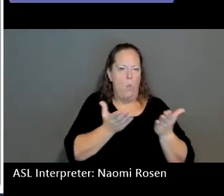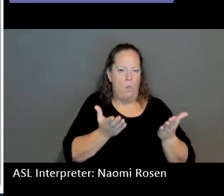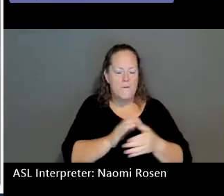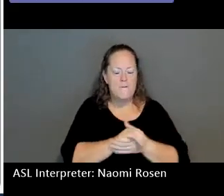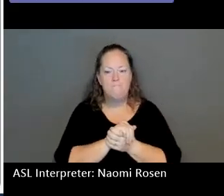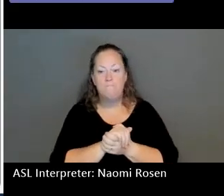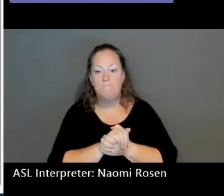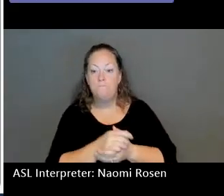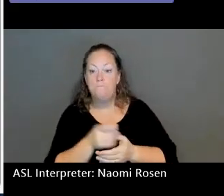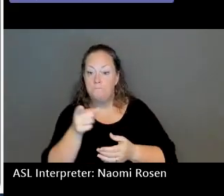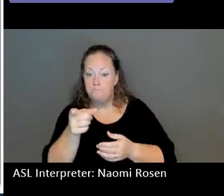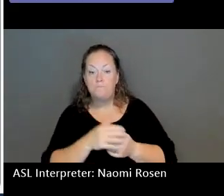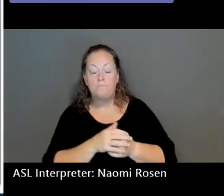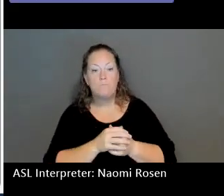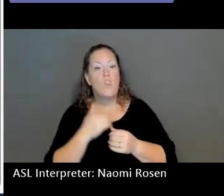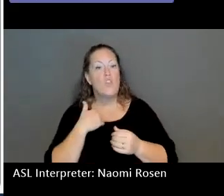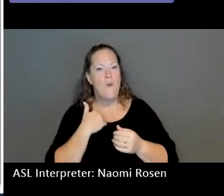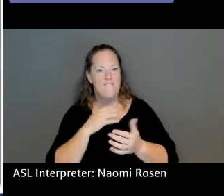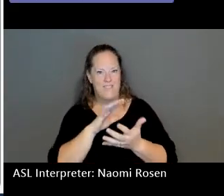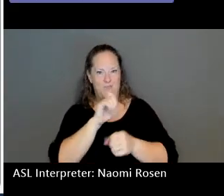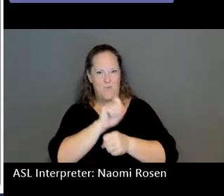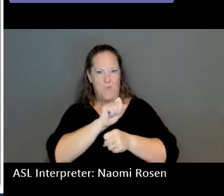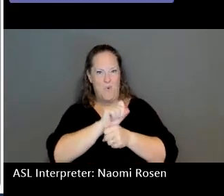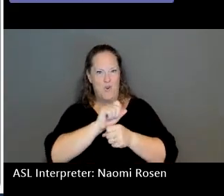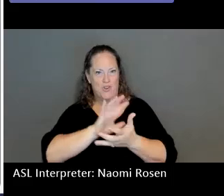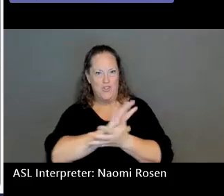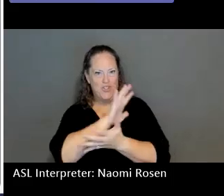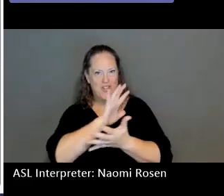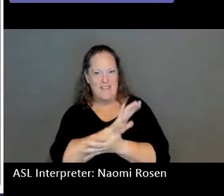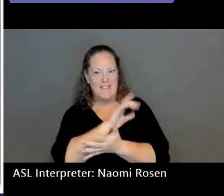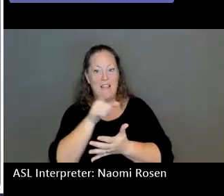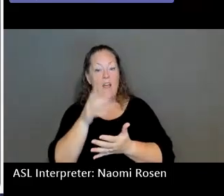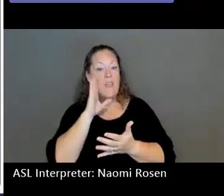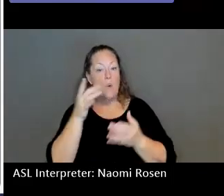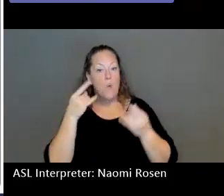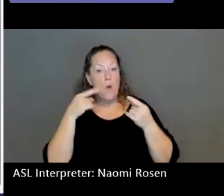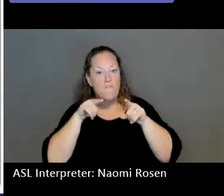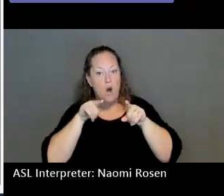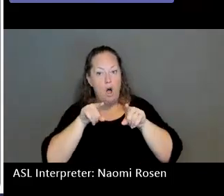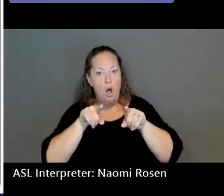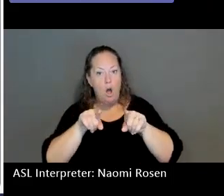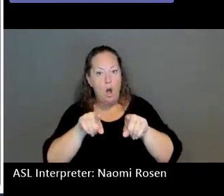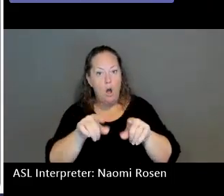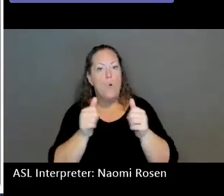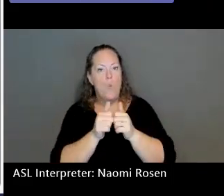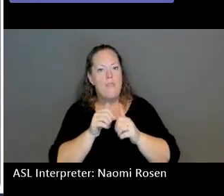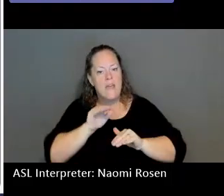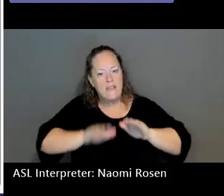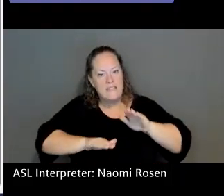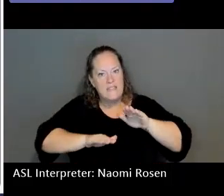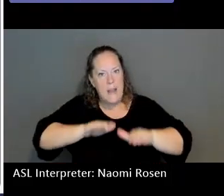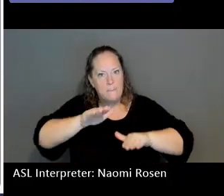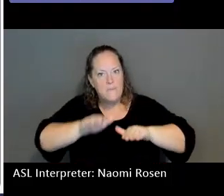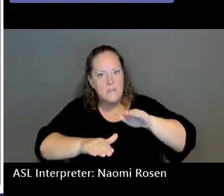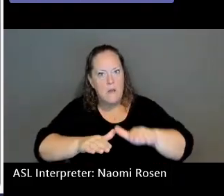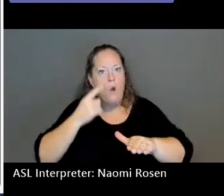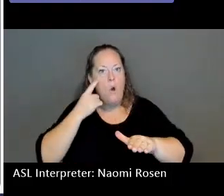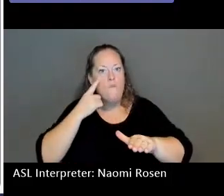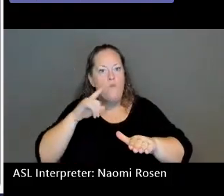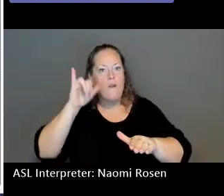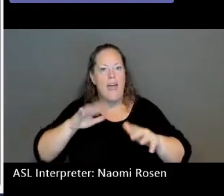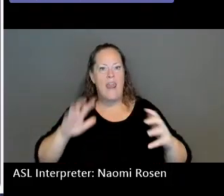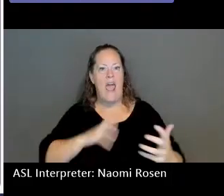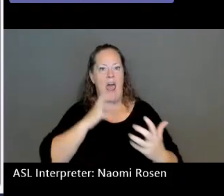Which is a set of worksheets that go part on part with each step of the adaptation workbook. And it helps guide